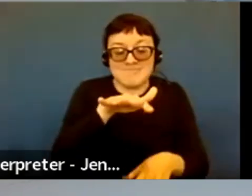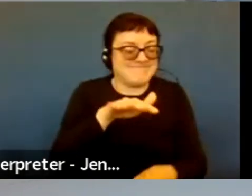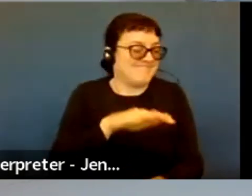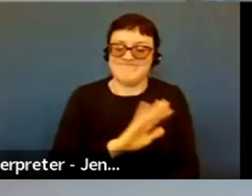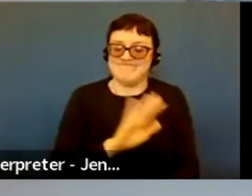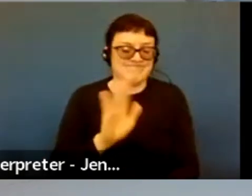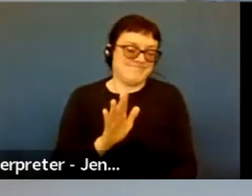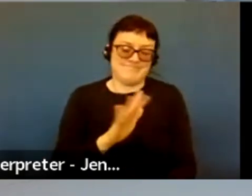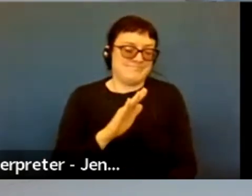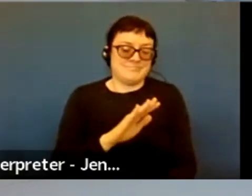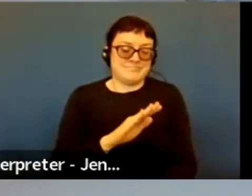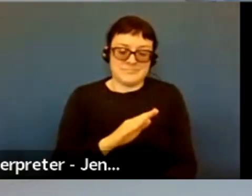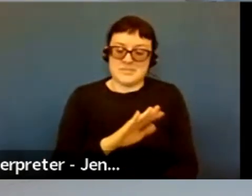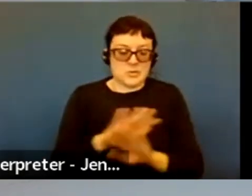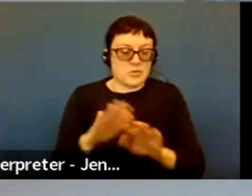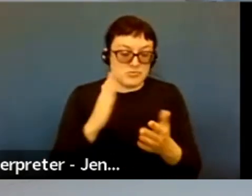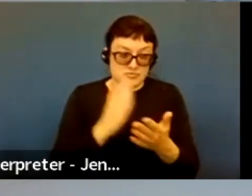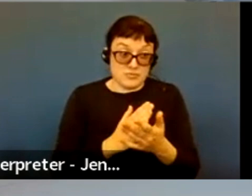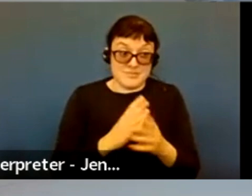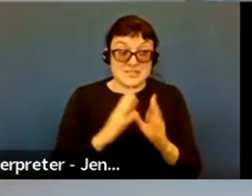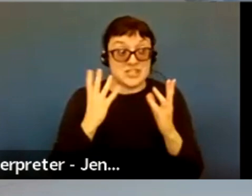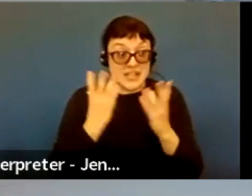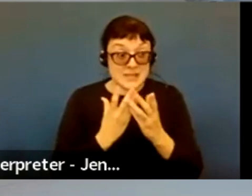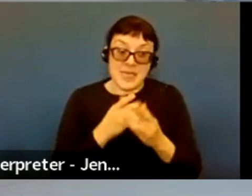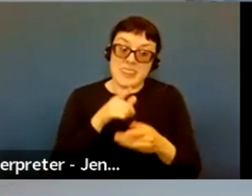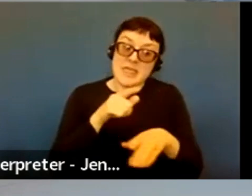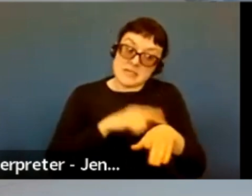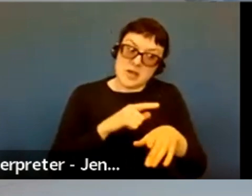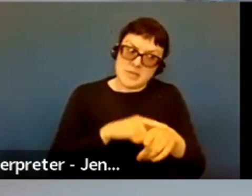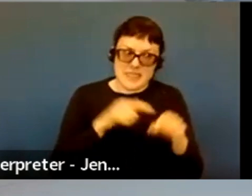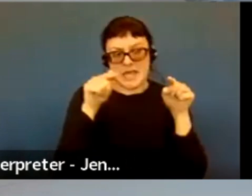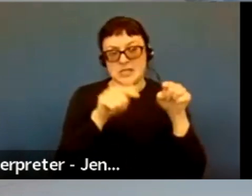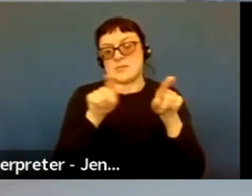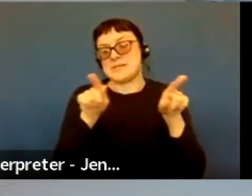simply not true. Shakespeare was accused of these things at the time.